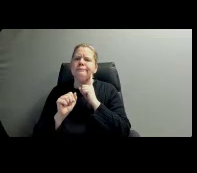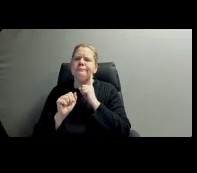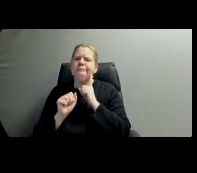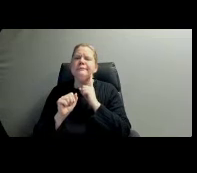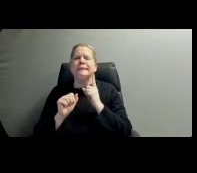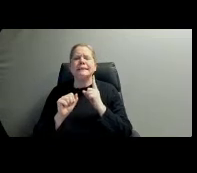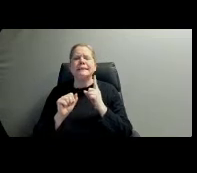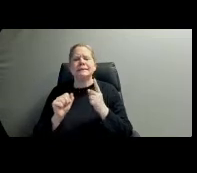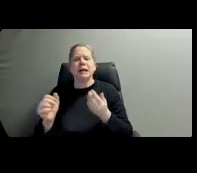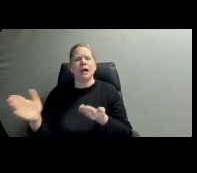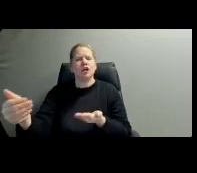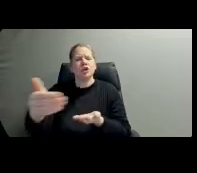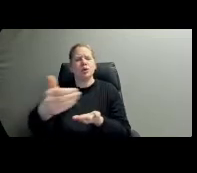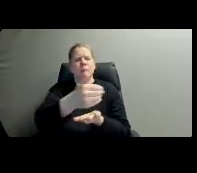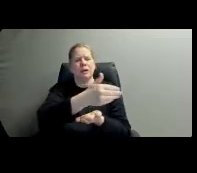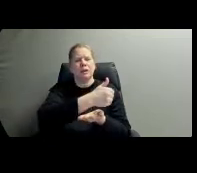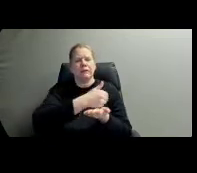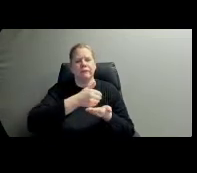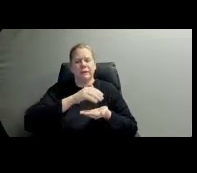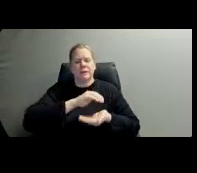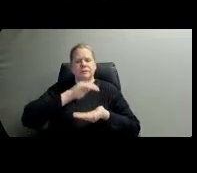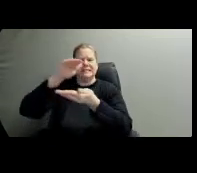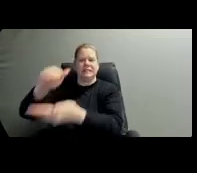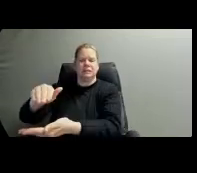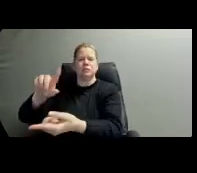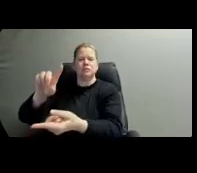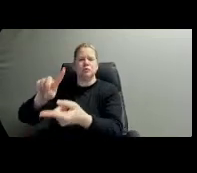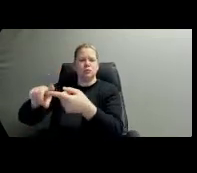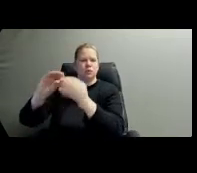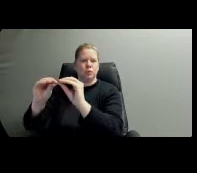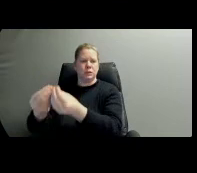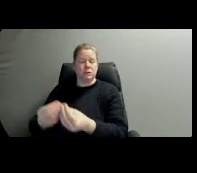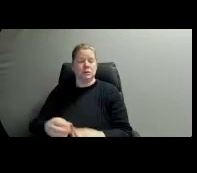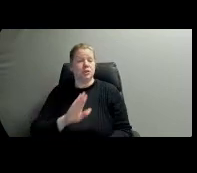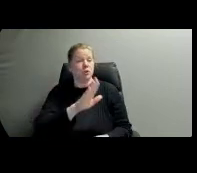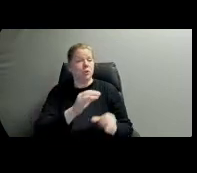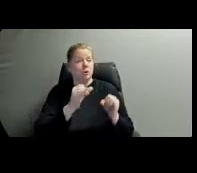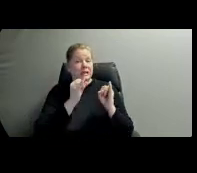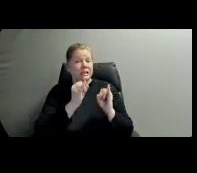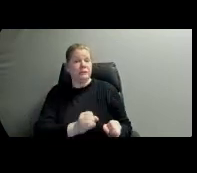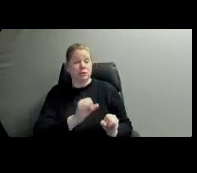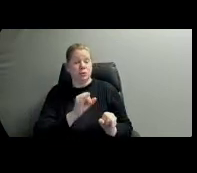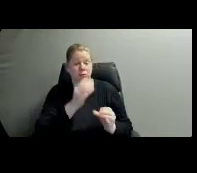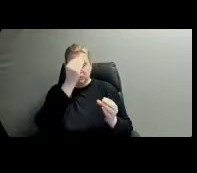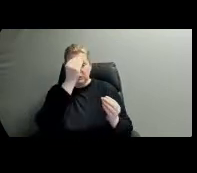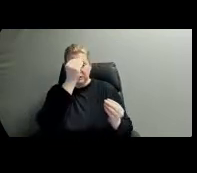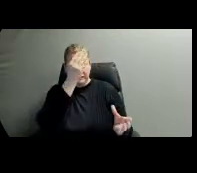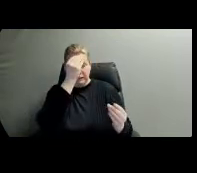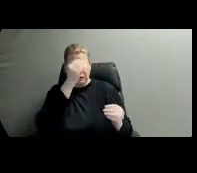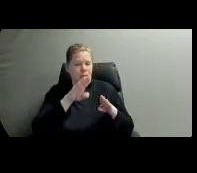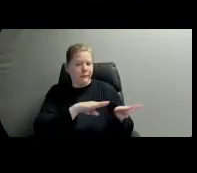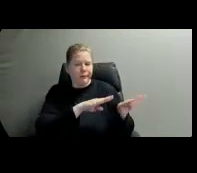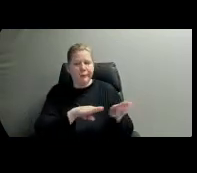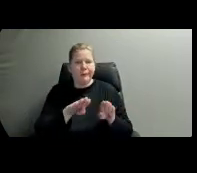being sent to the organization. So your individual personal data or your individual